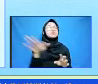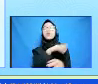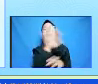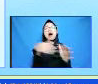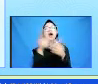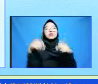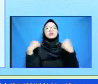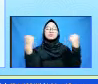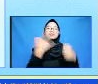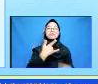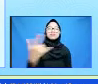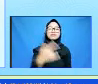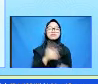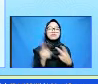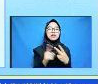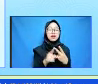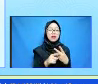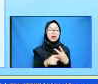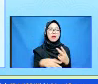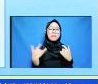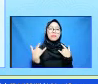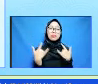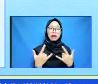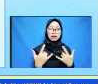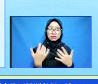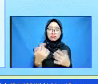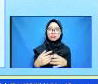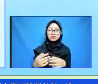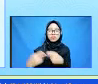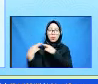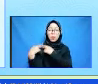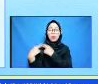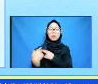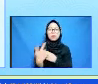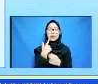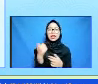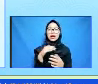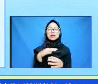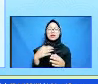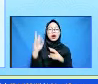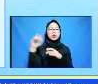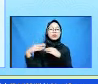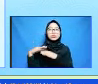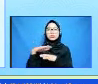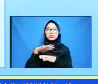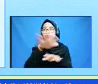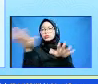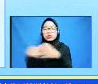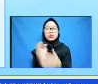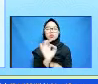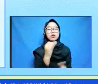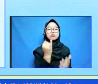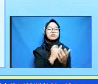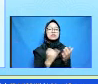important, not only in designing the policies, but also the equitable